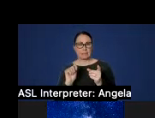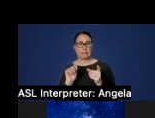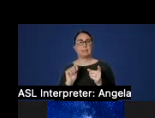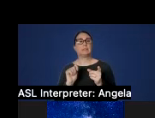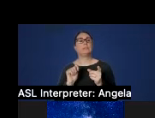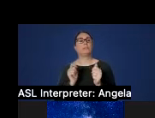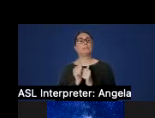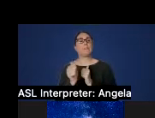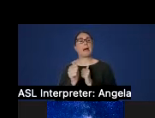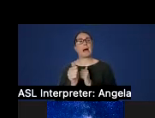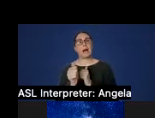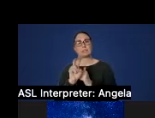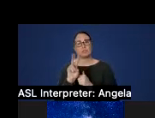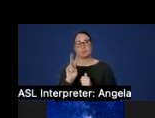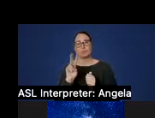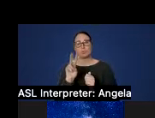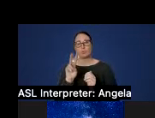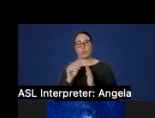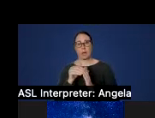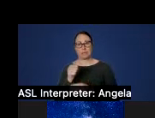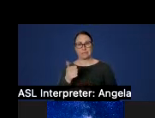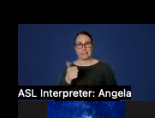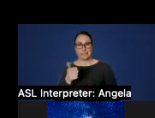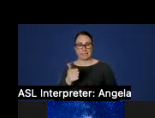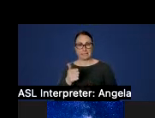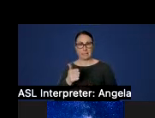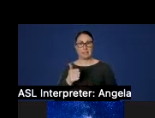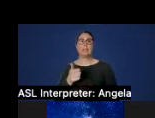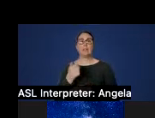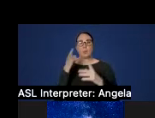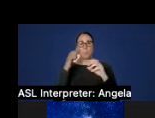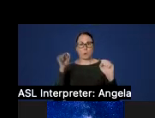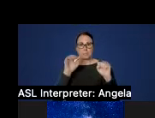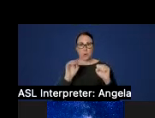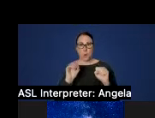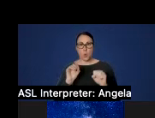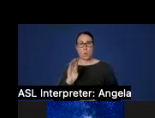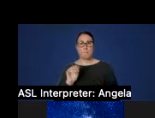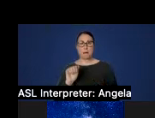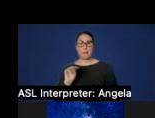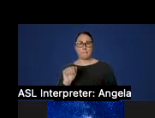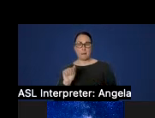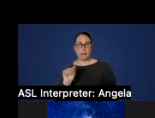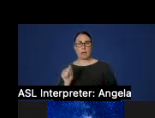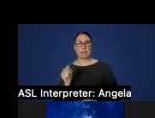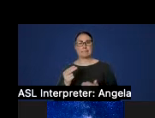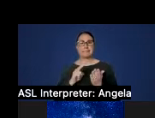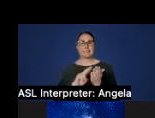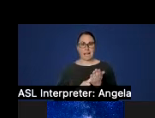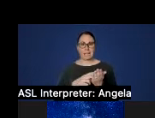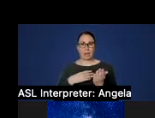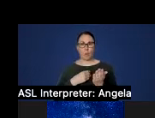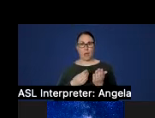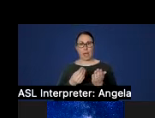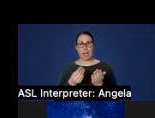passed in 2010. President Obama signed the bill at a White House ceremony during which a Native